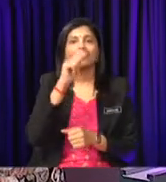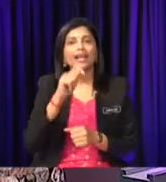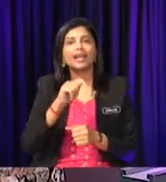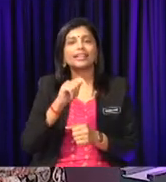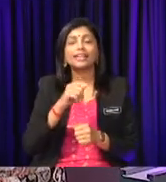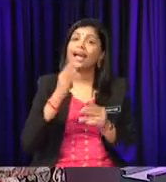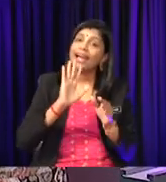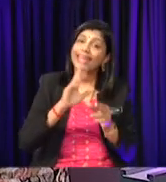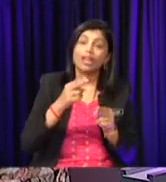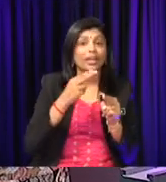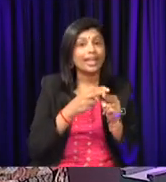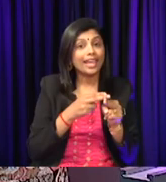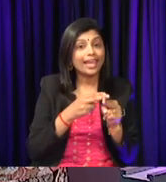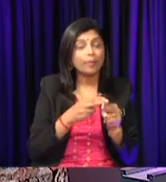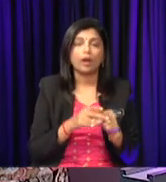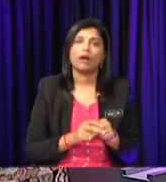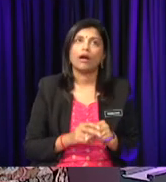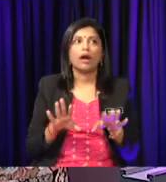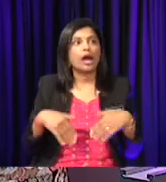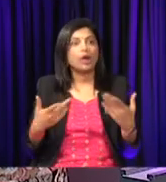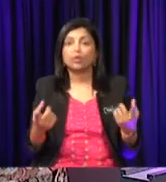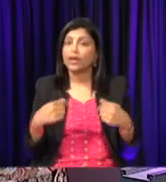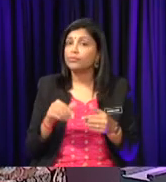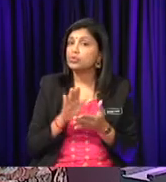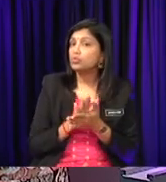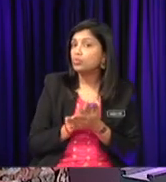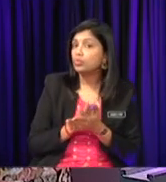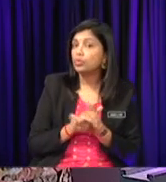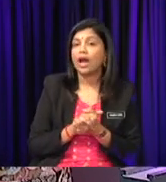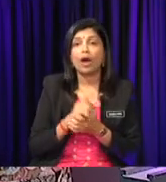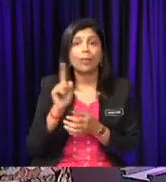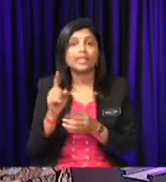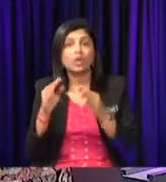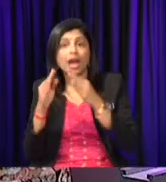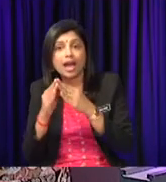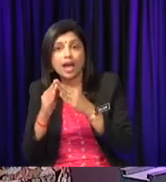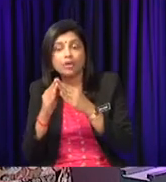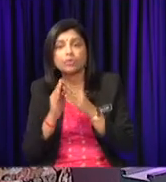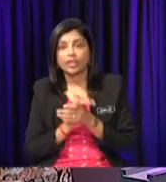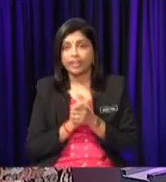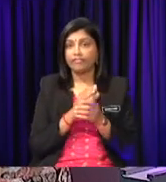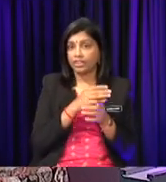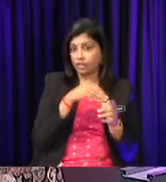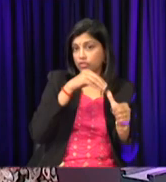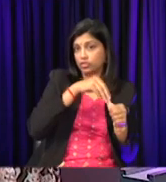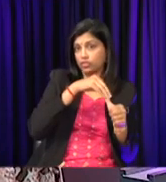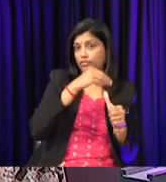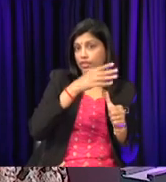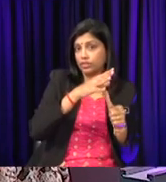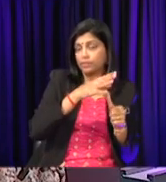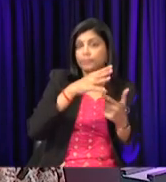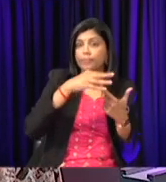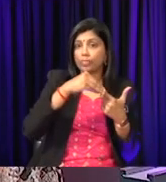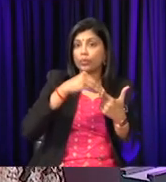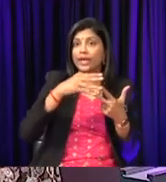the interlocutor and also the examiner. And from now on, phase two and phase three, you will be assessed. Okay, I'll